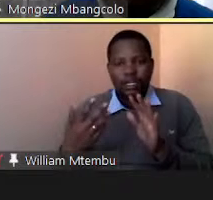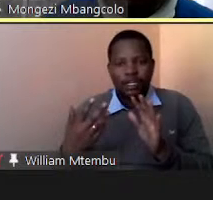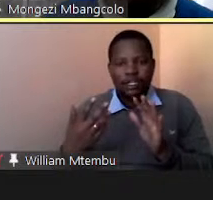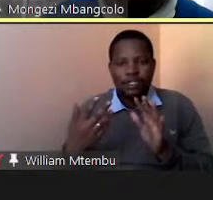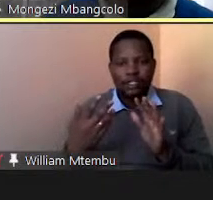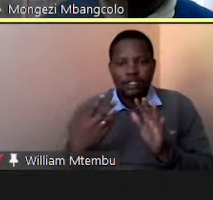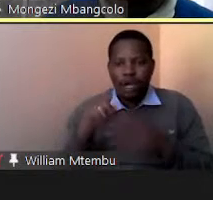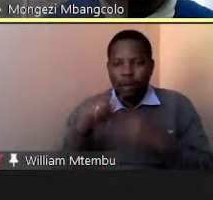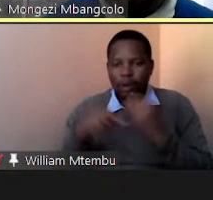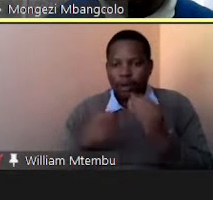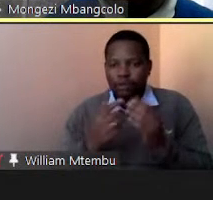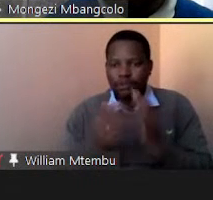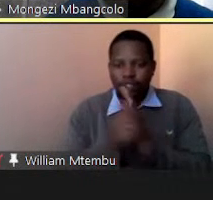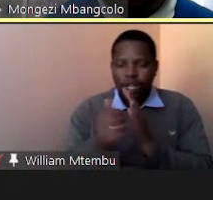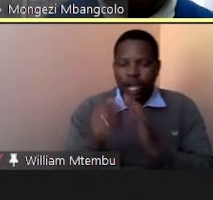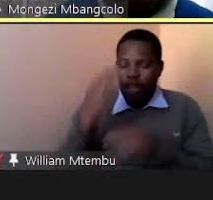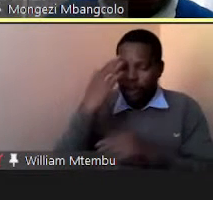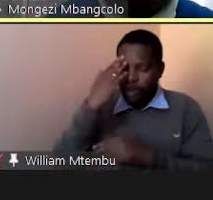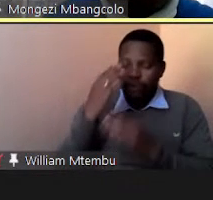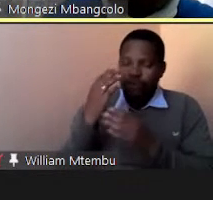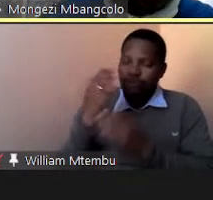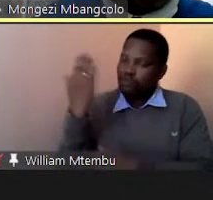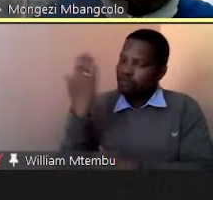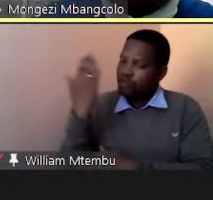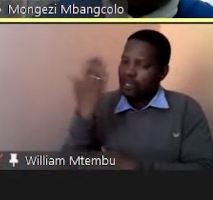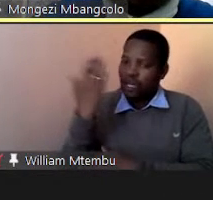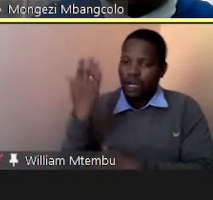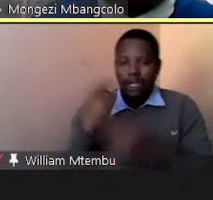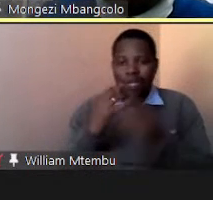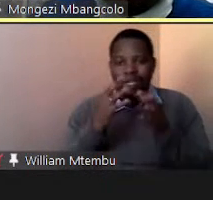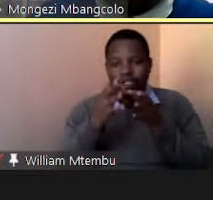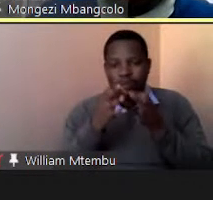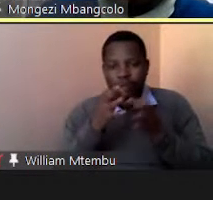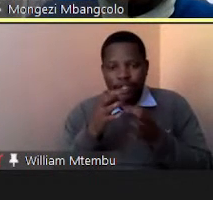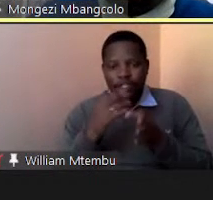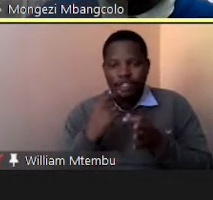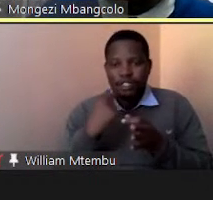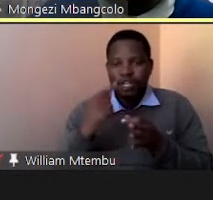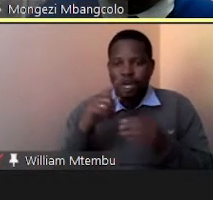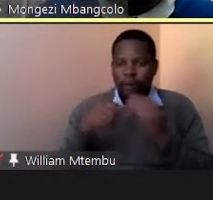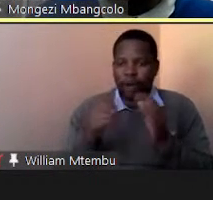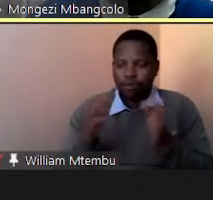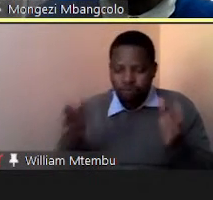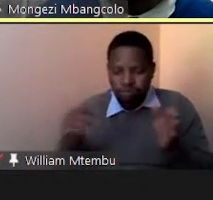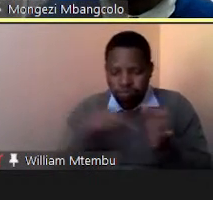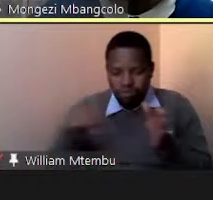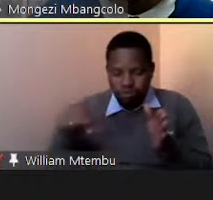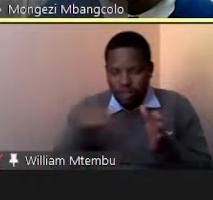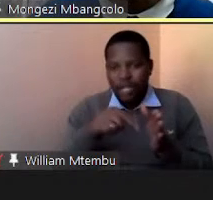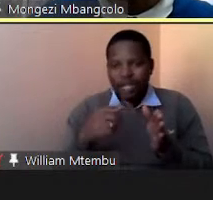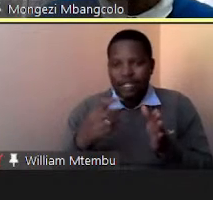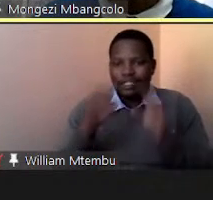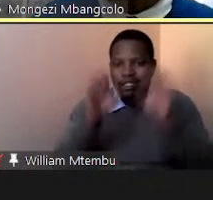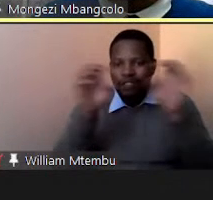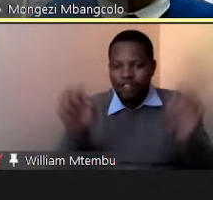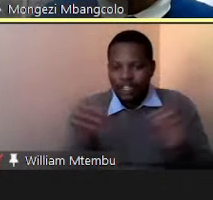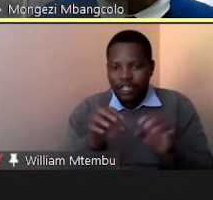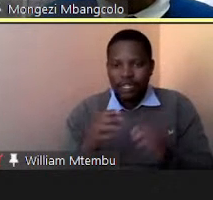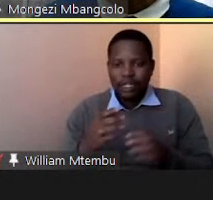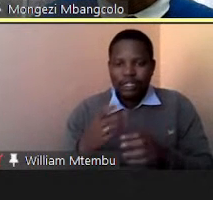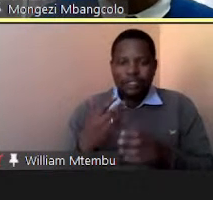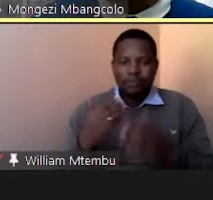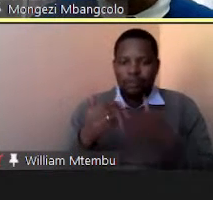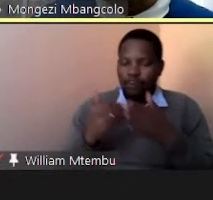know the speaker mentioned this local gap certification, which I do know that it has been used in